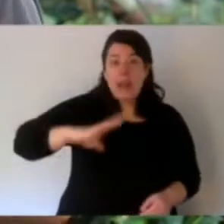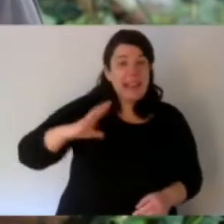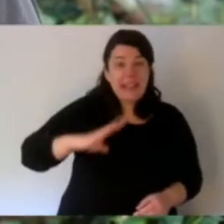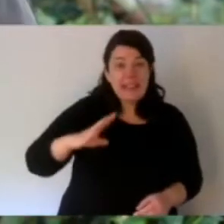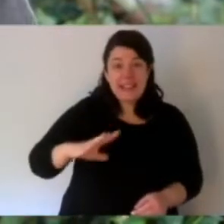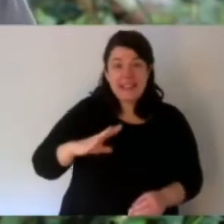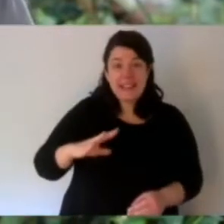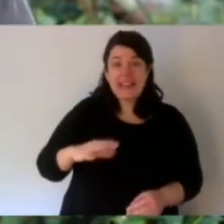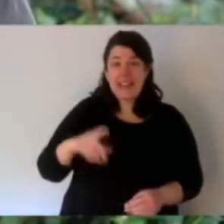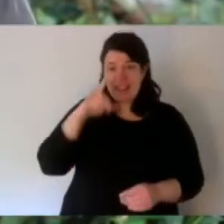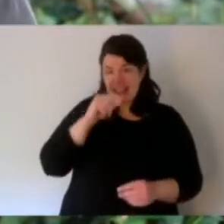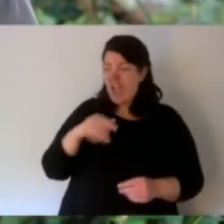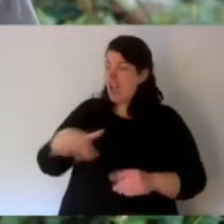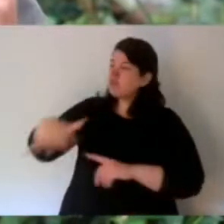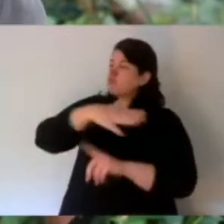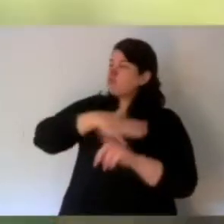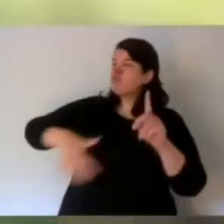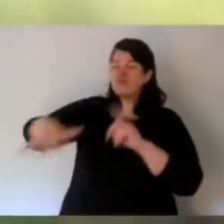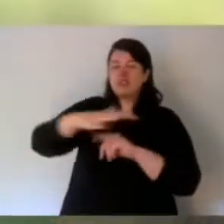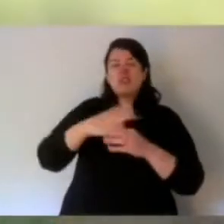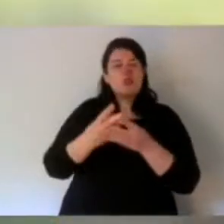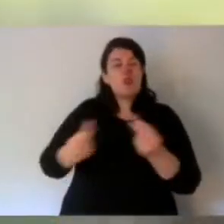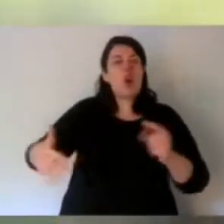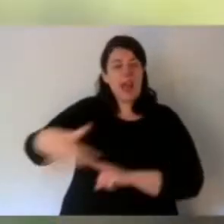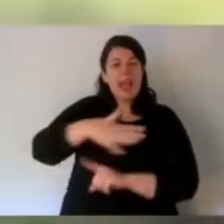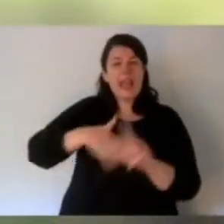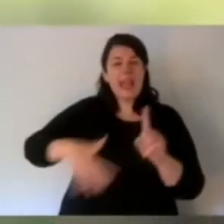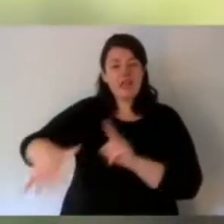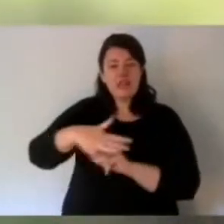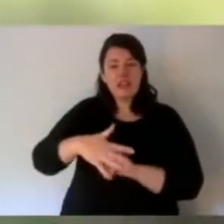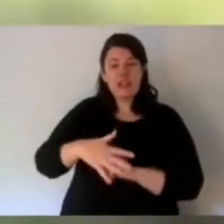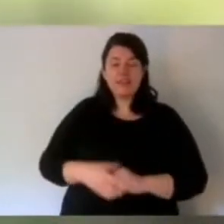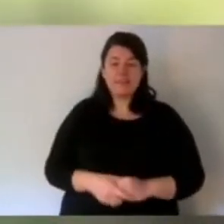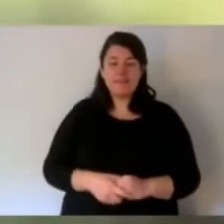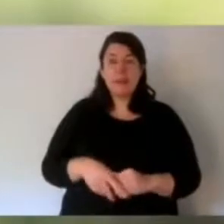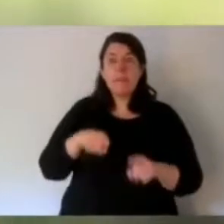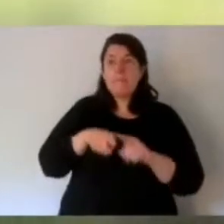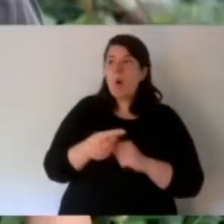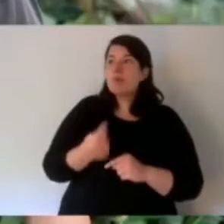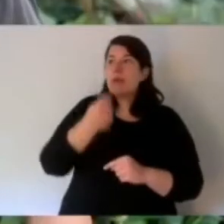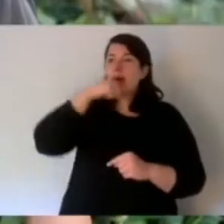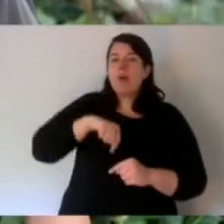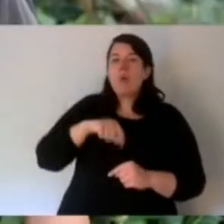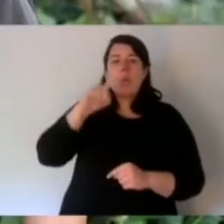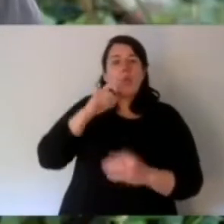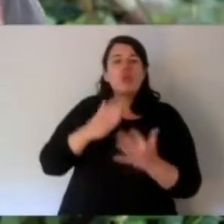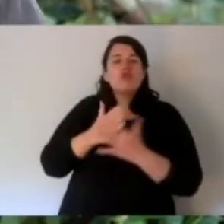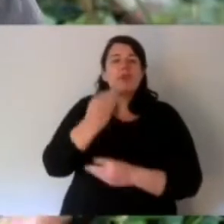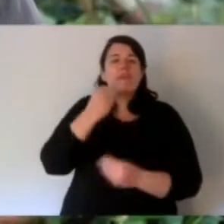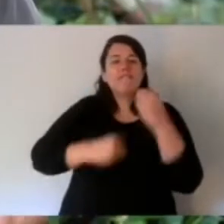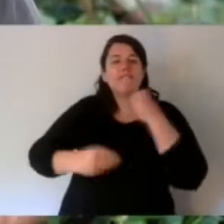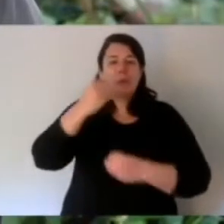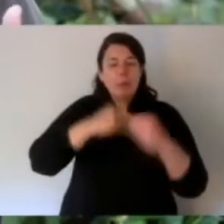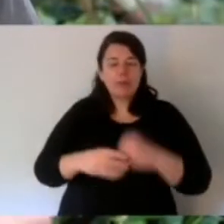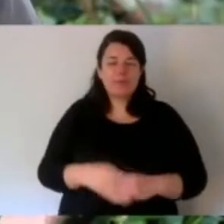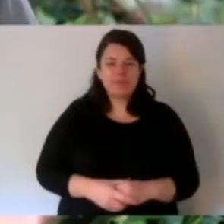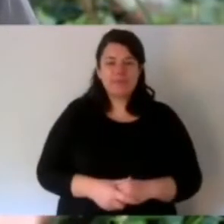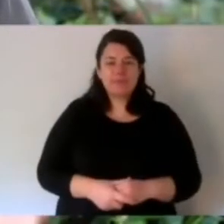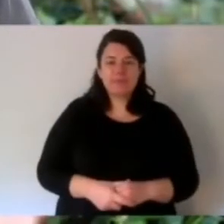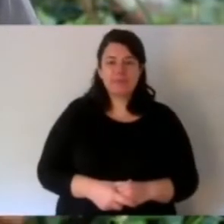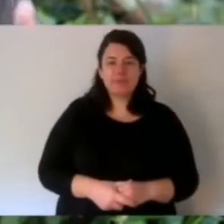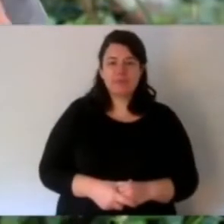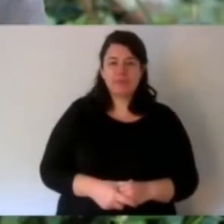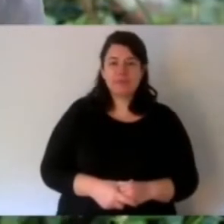environment that lacks water. Now, they get most of their water from the food that they eat. Tawny Frogmouths normally breed in